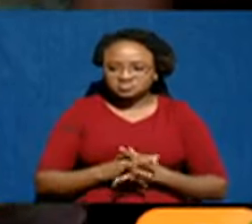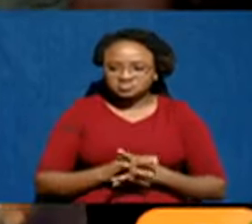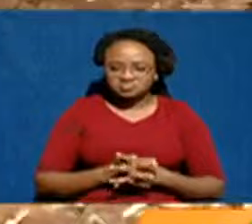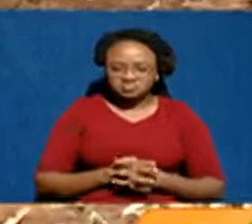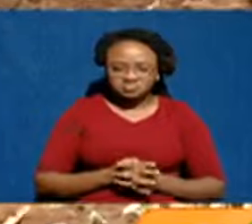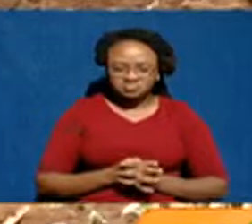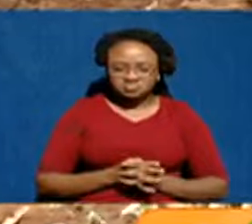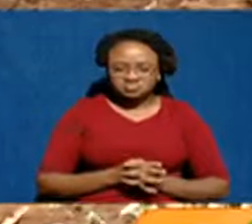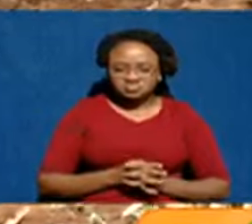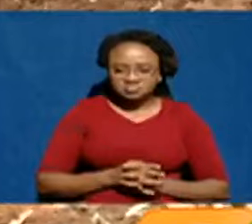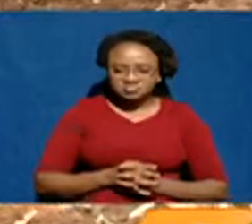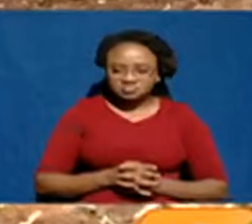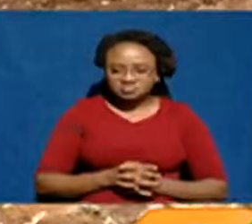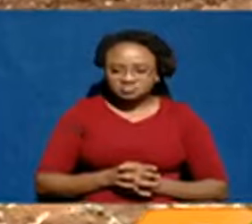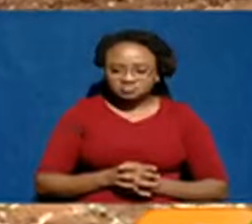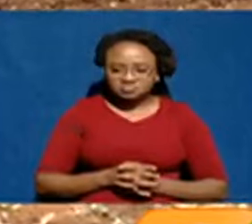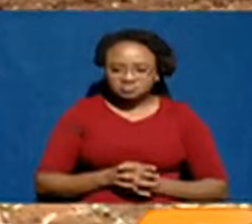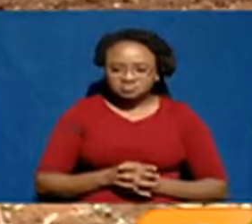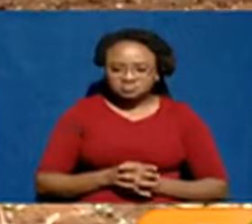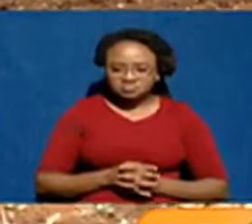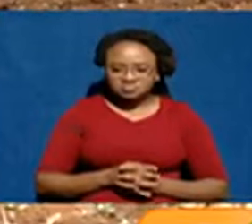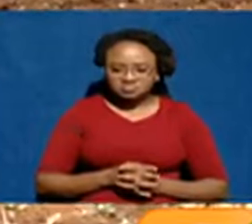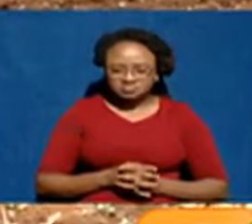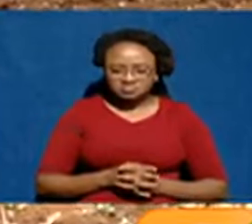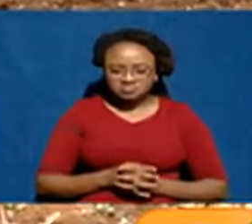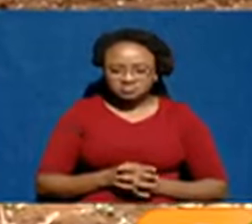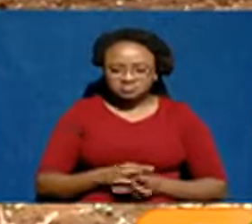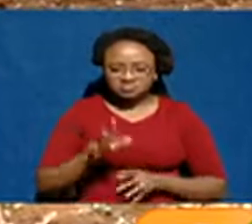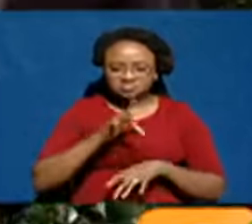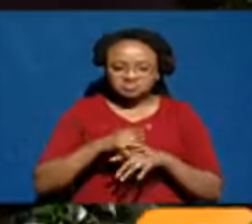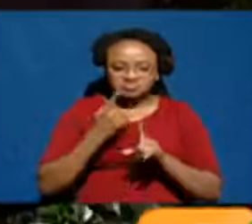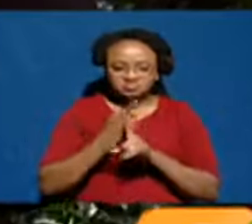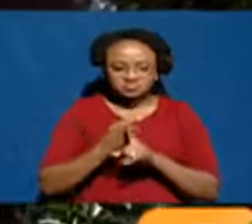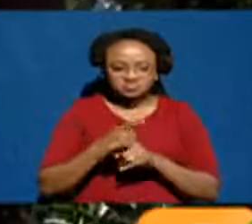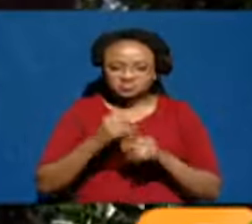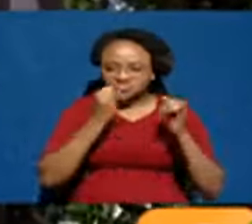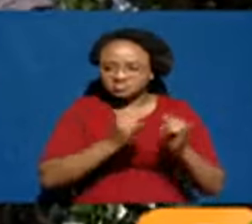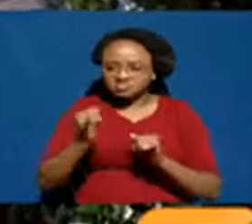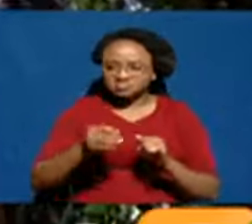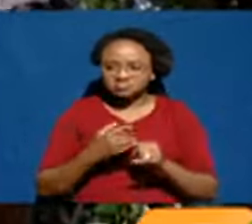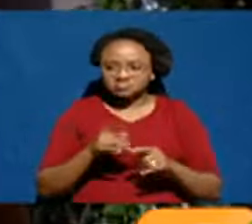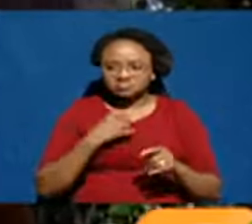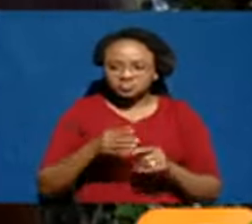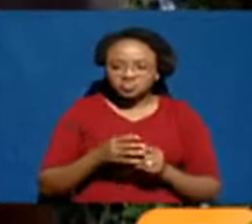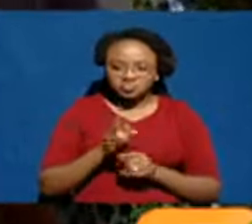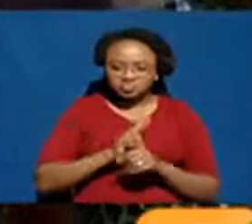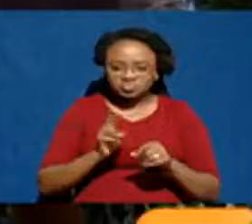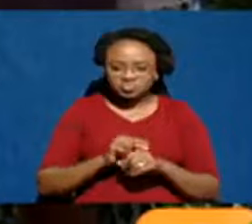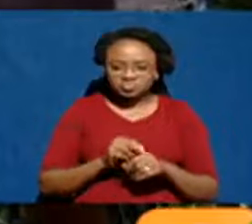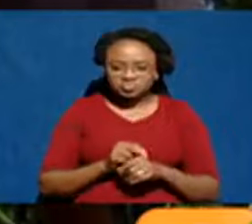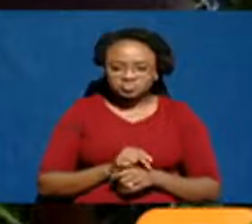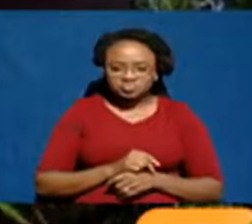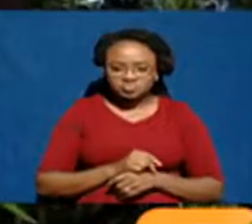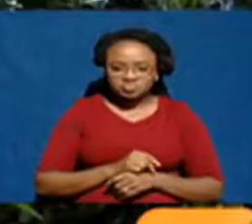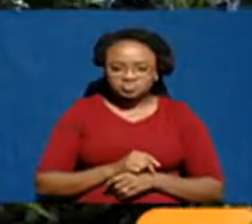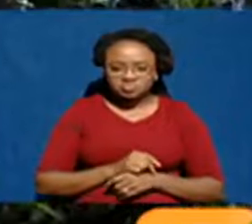Kanga accused the CS of shielding individuals who are out to swindle unsuspecting farmers through the government subsidy fertilizer program.